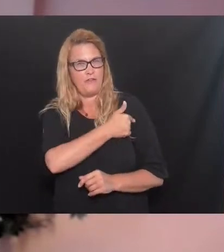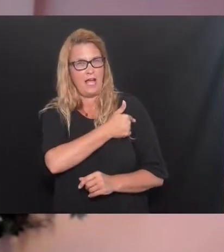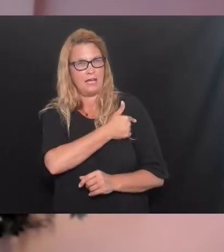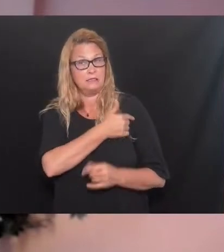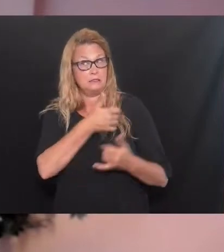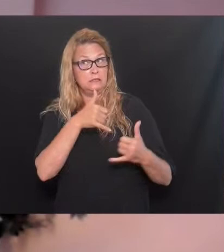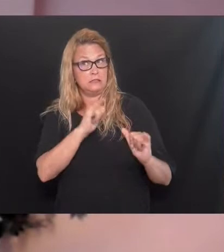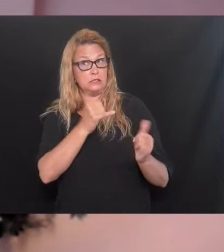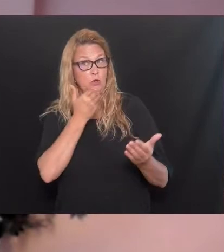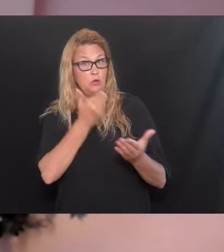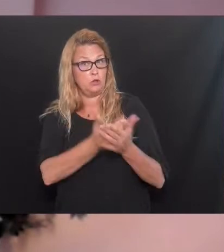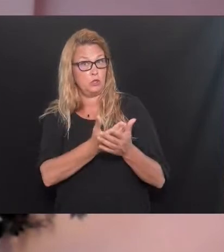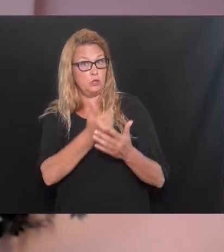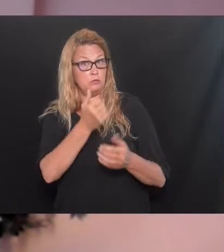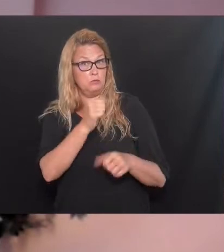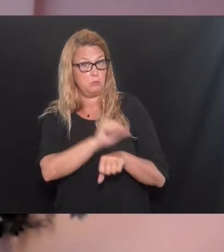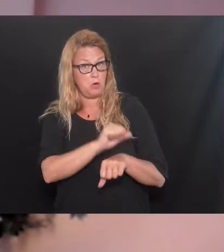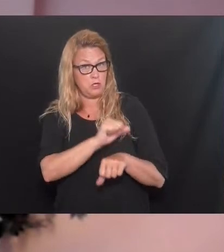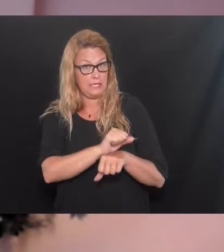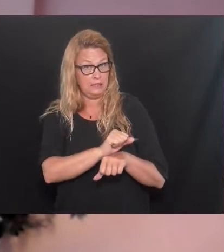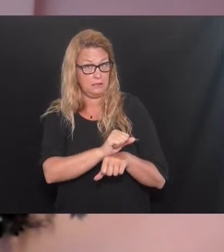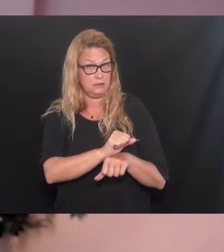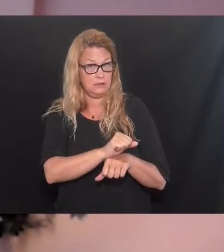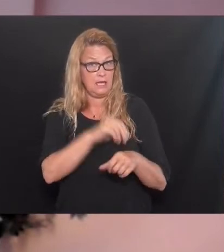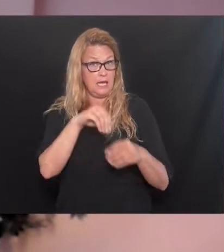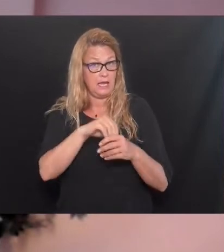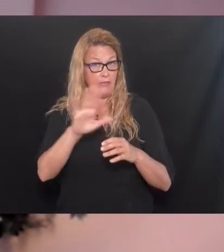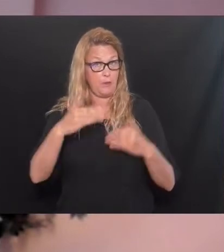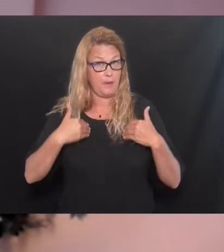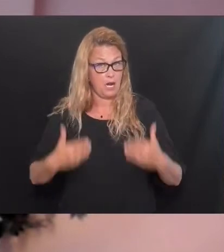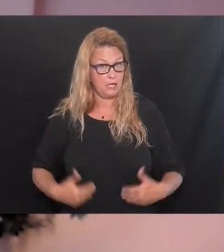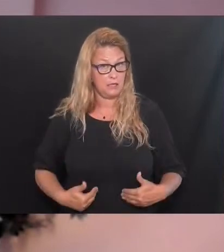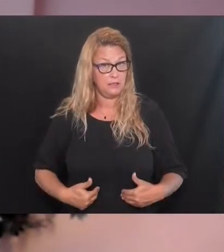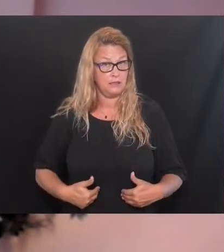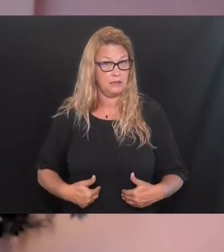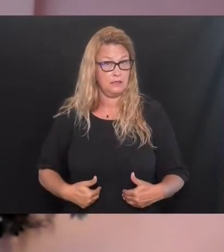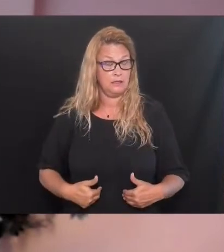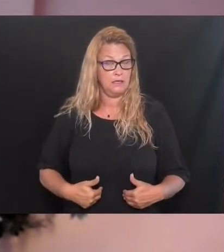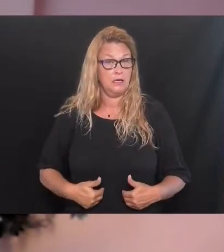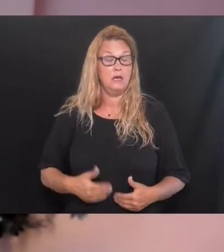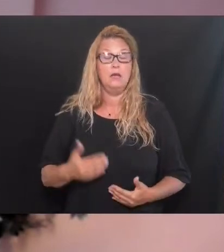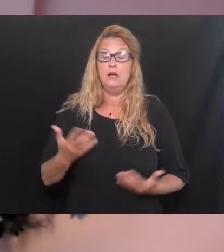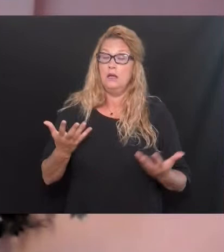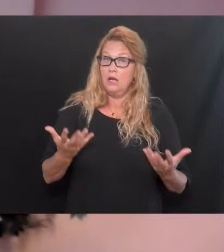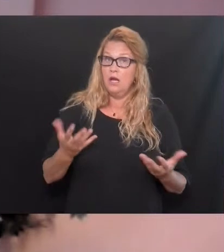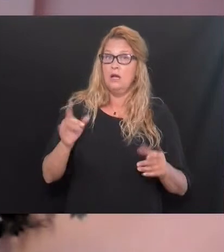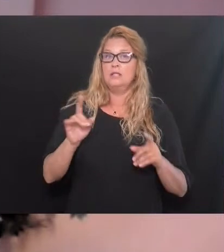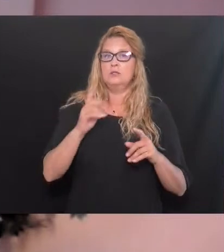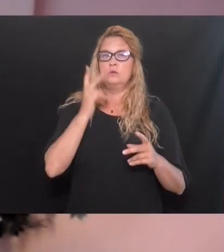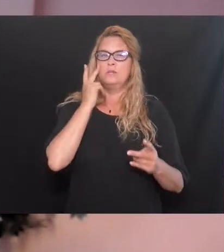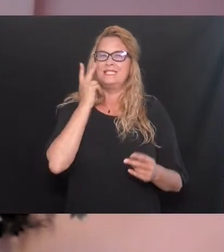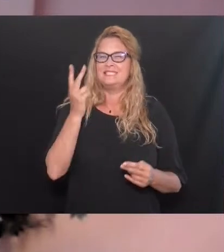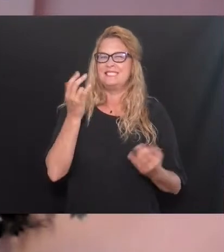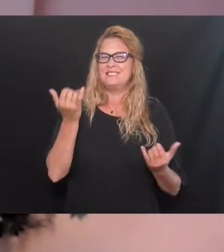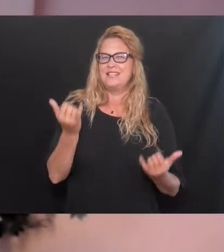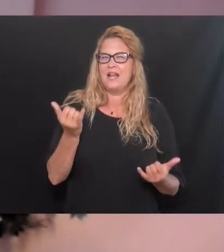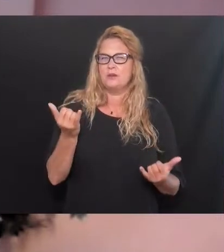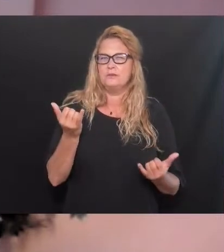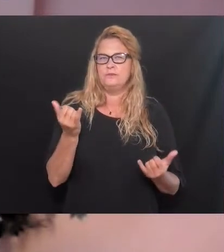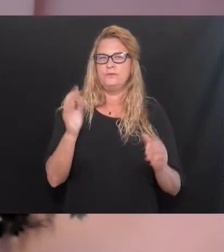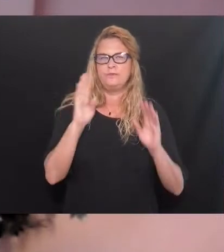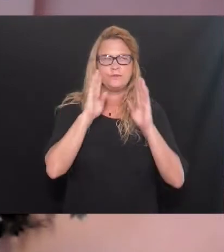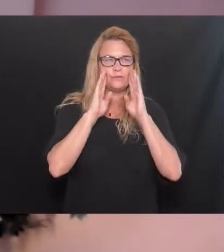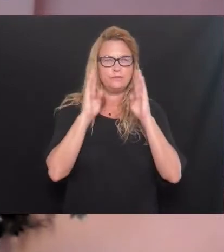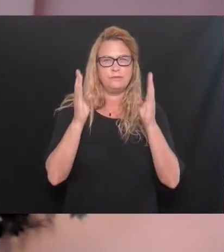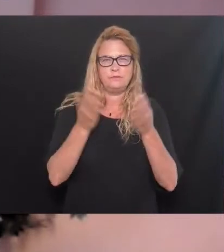still working well in the people that they are testing. We are also, Paul, very focused,